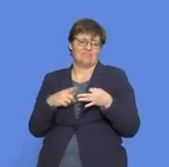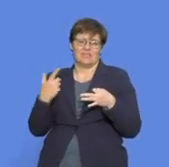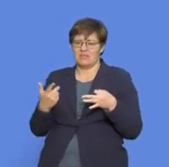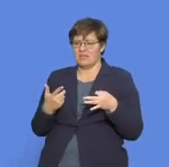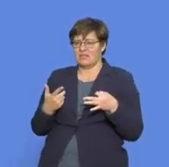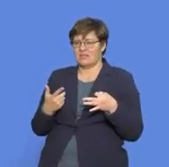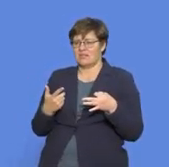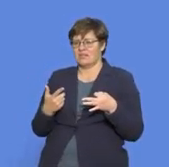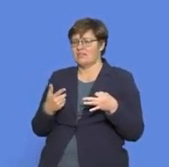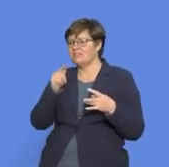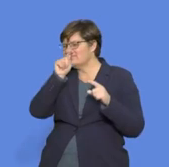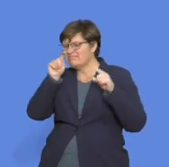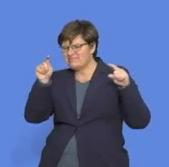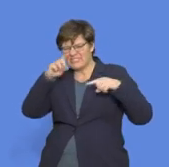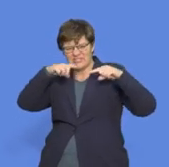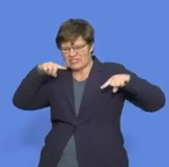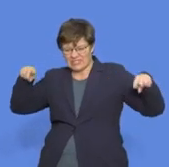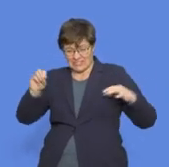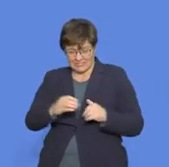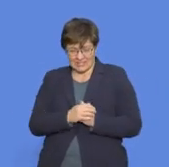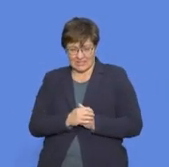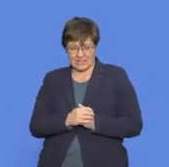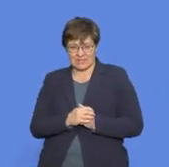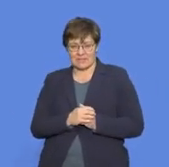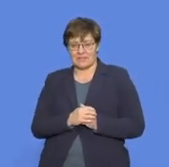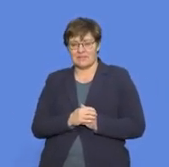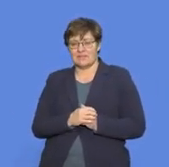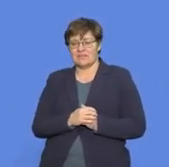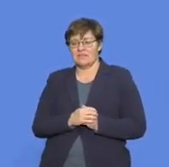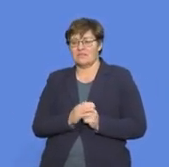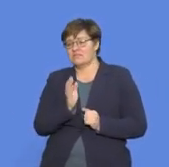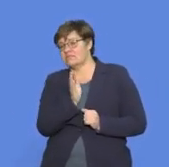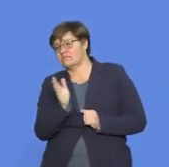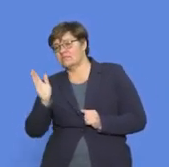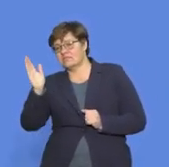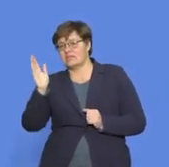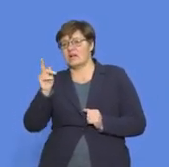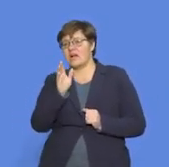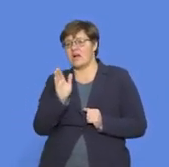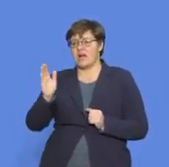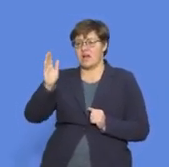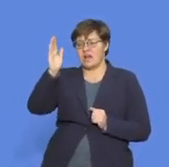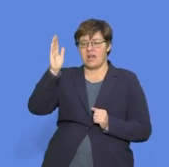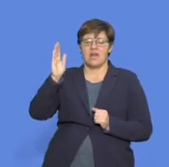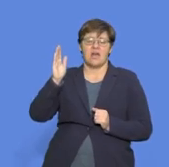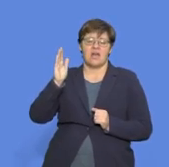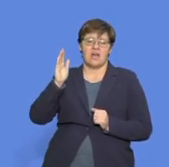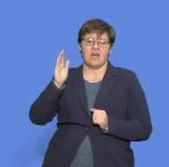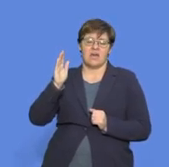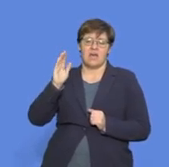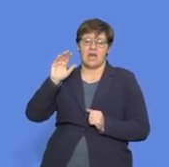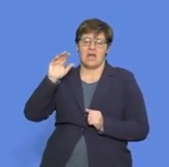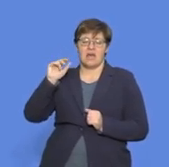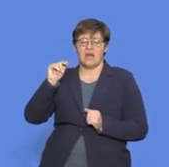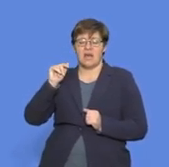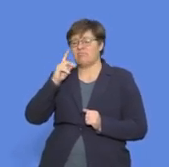arthropods and those kind of organisms. Here we have, on this branch, we see our organisms, amphibians, and then we go to